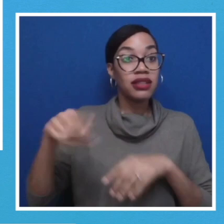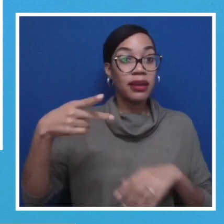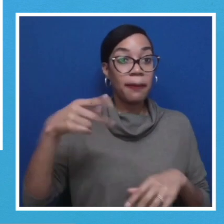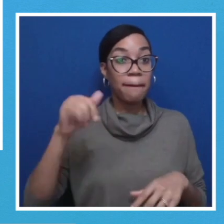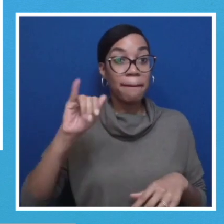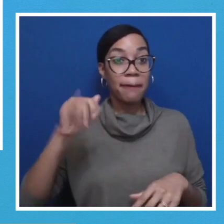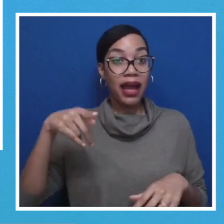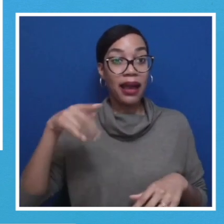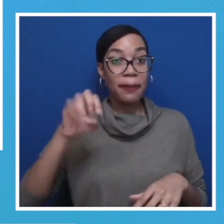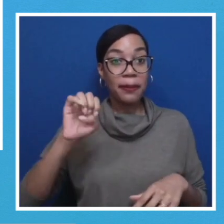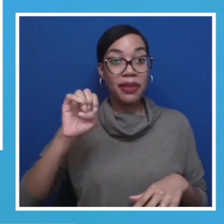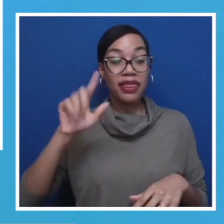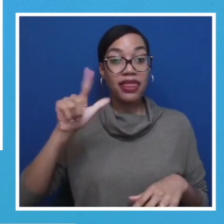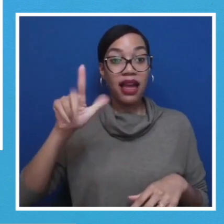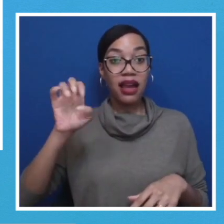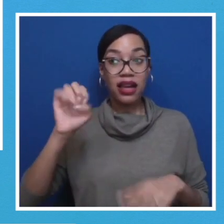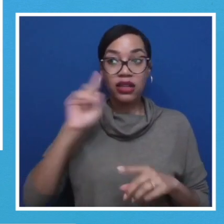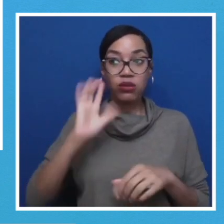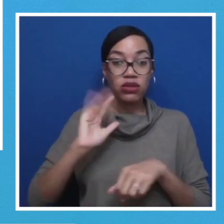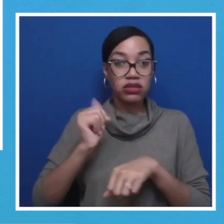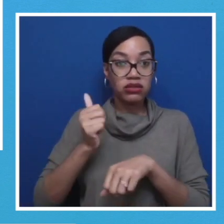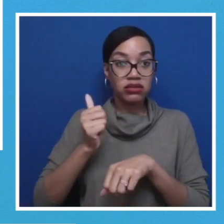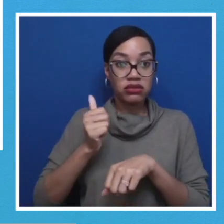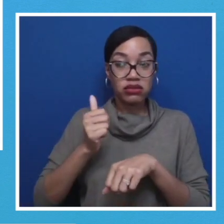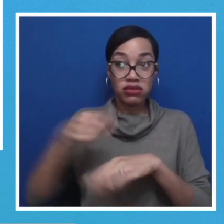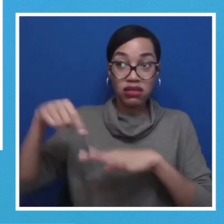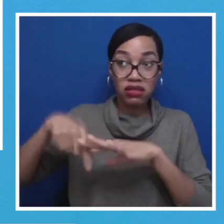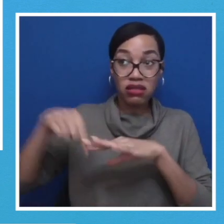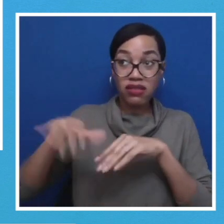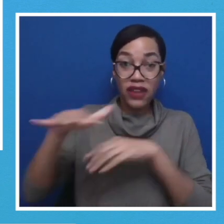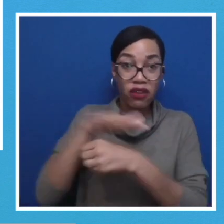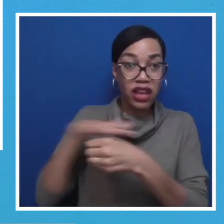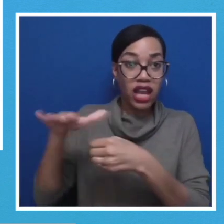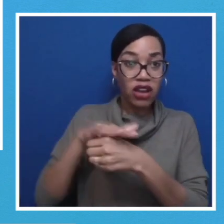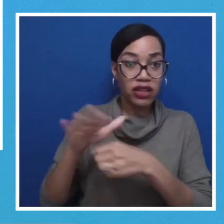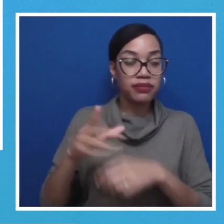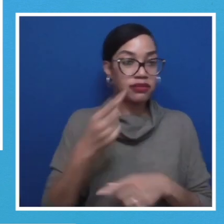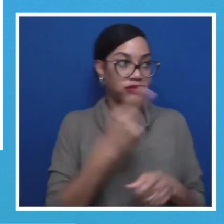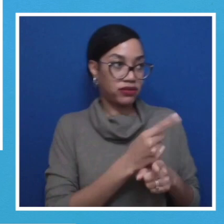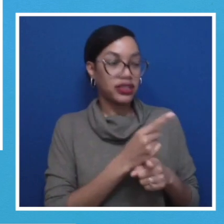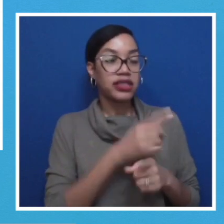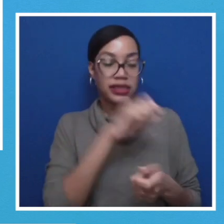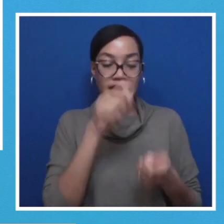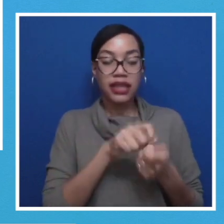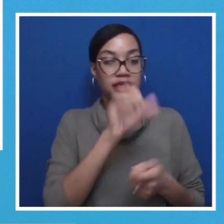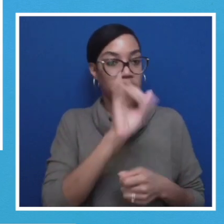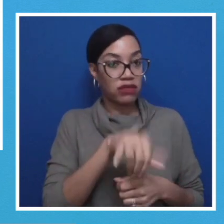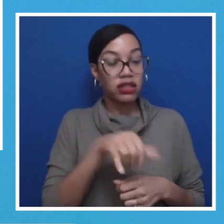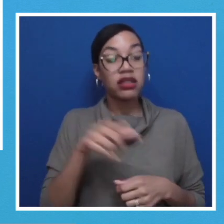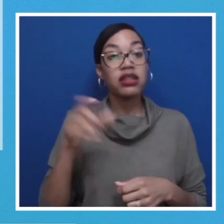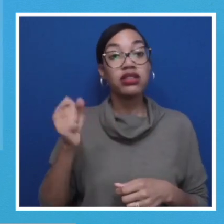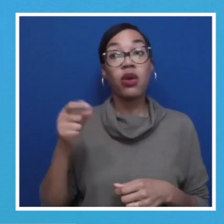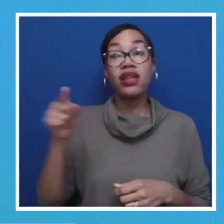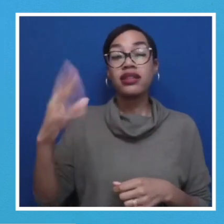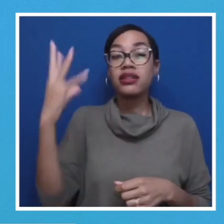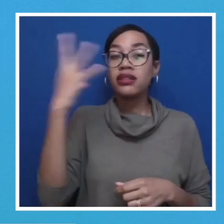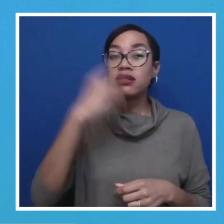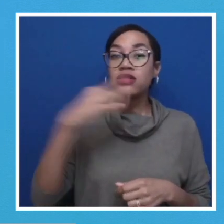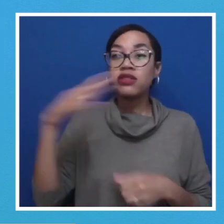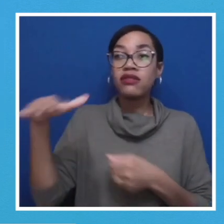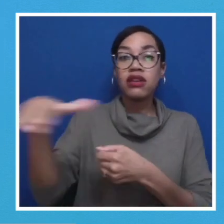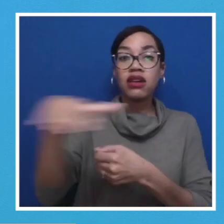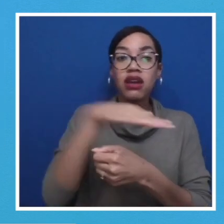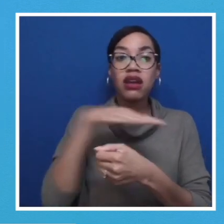operating. Is that correct? Is that an accurate reflection? Yeah, that's exactly right. This pipeline's being built straight through this pristine territory of the